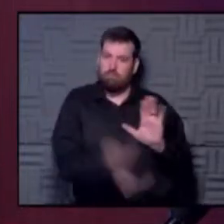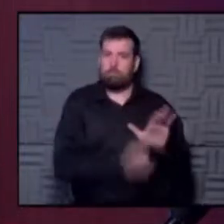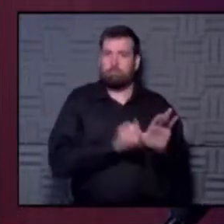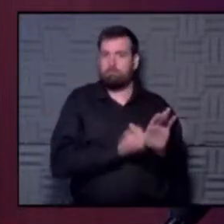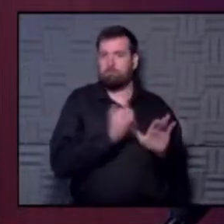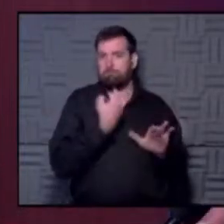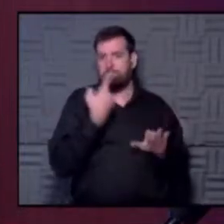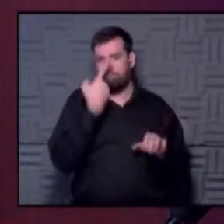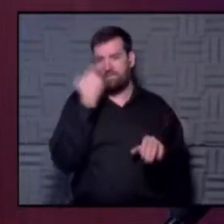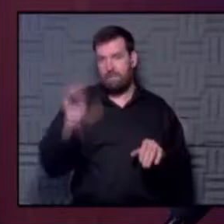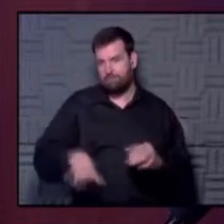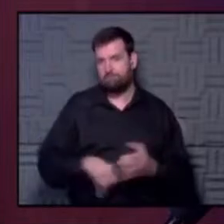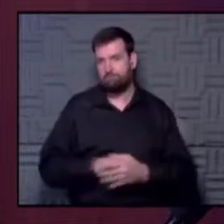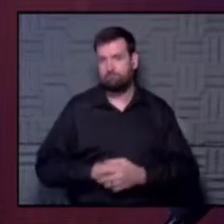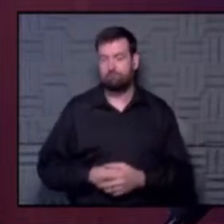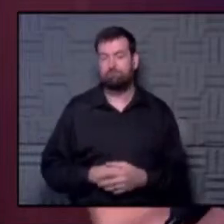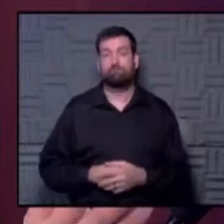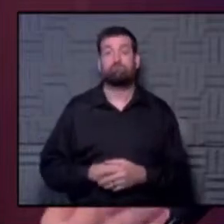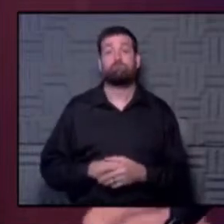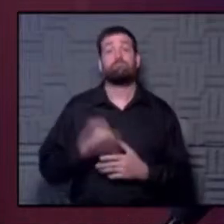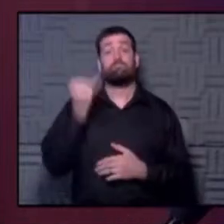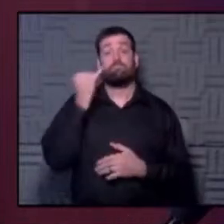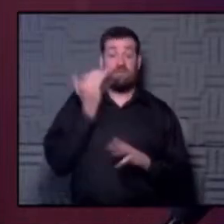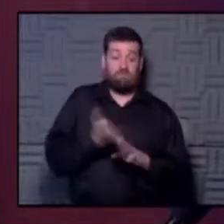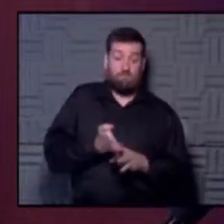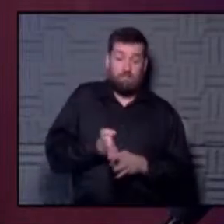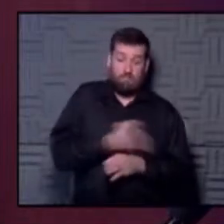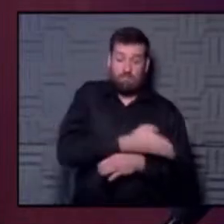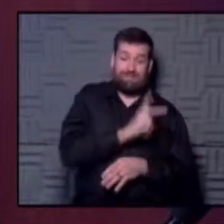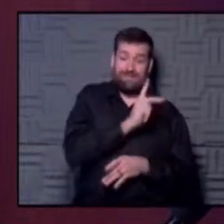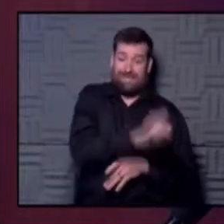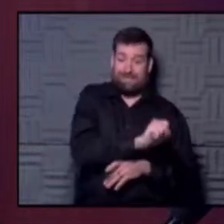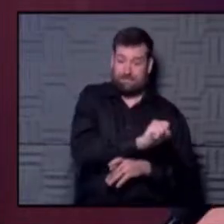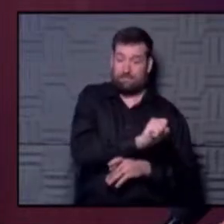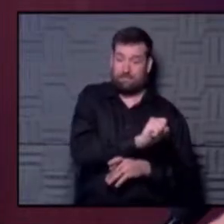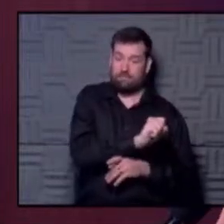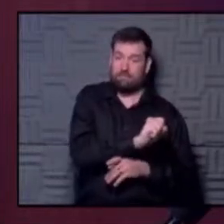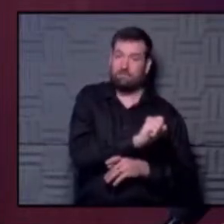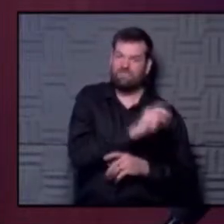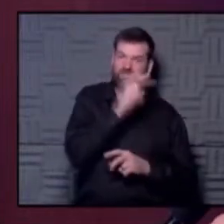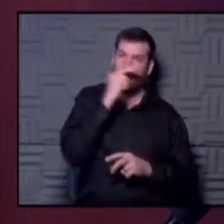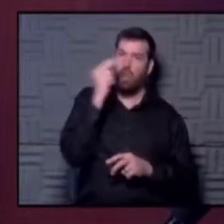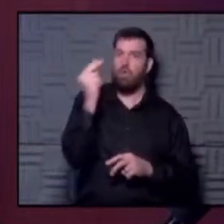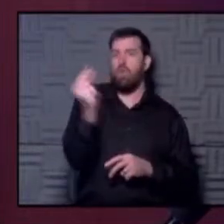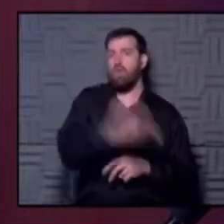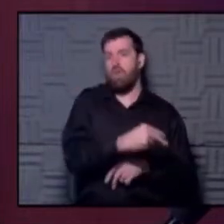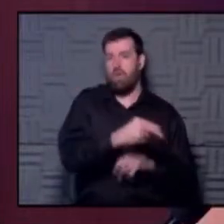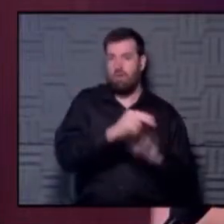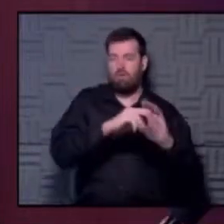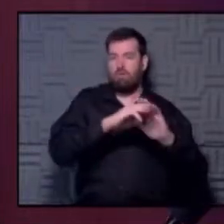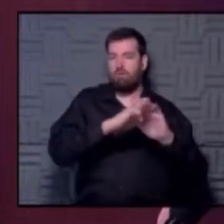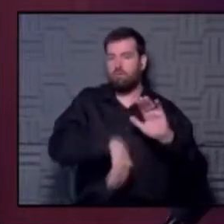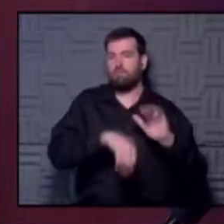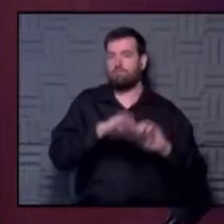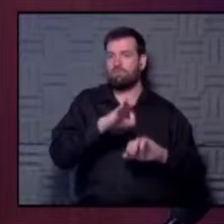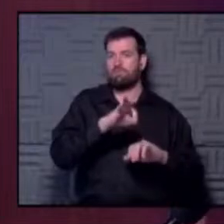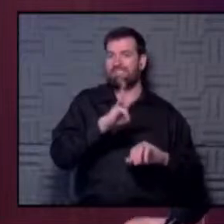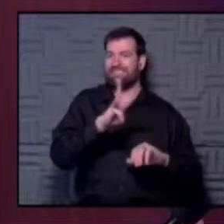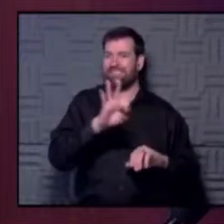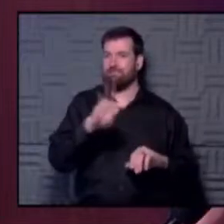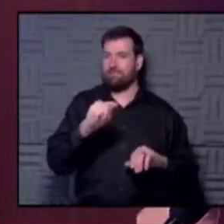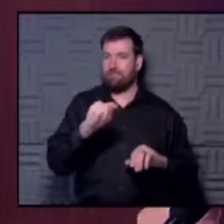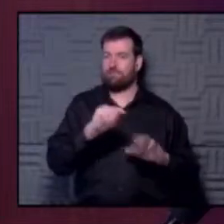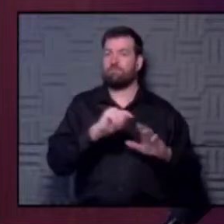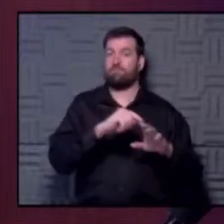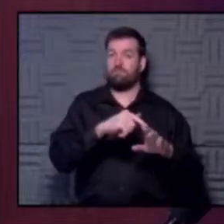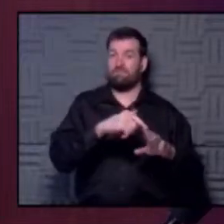as a result of that. So if you're on the Kansas side of the state line, I would look at the less than 6 feet for greater than 10 minutes is